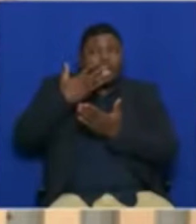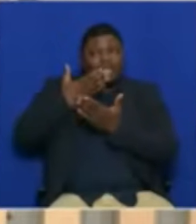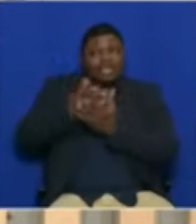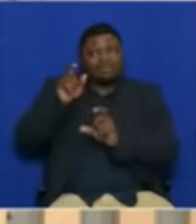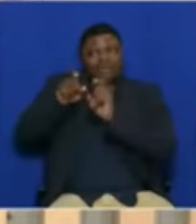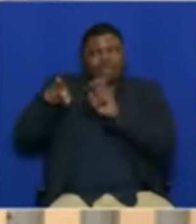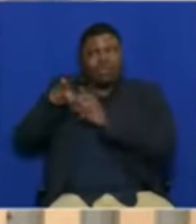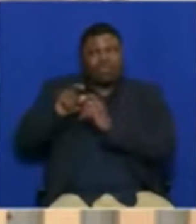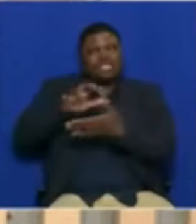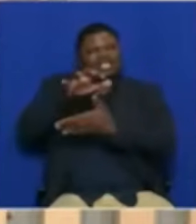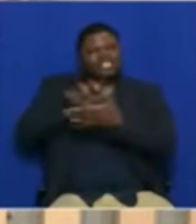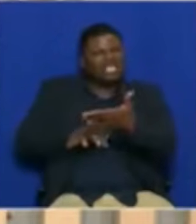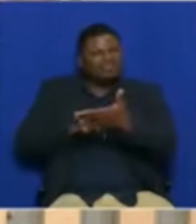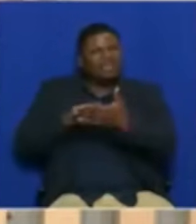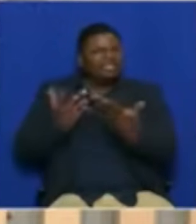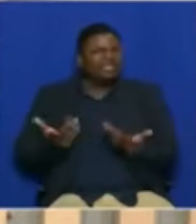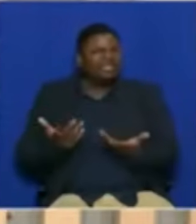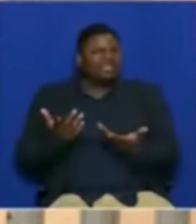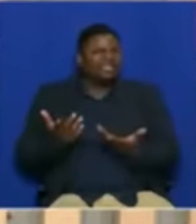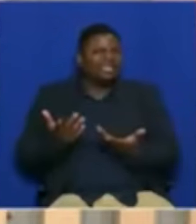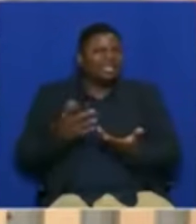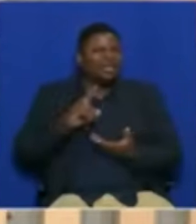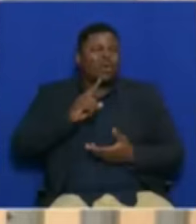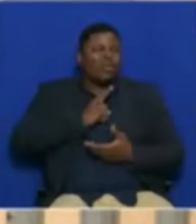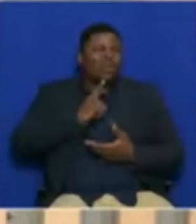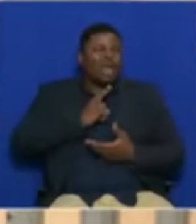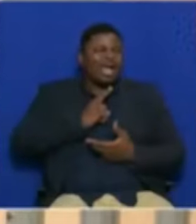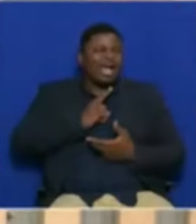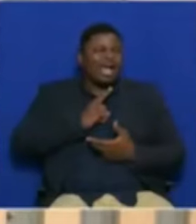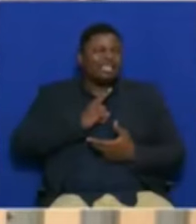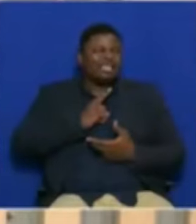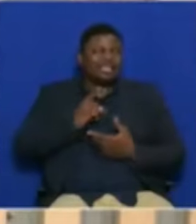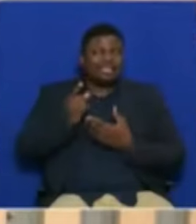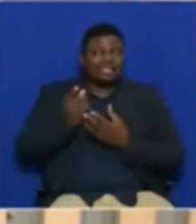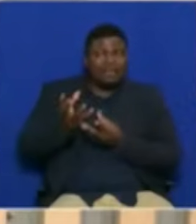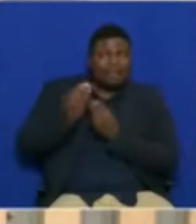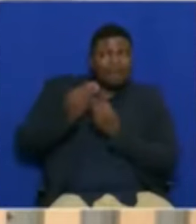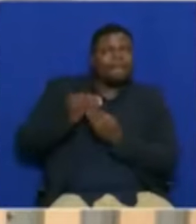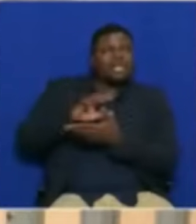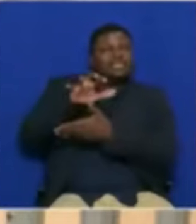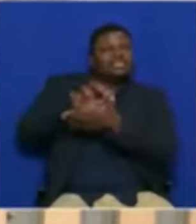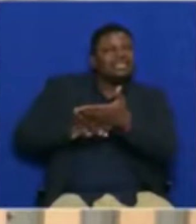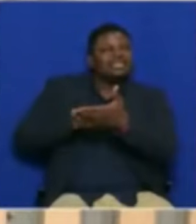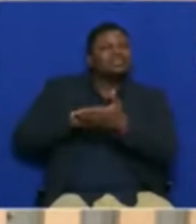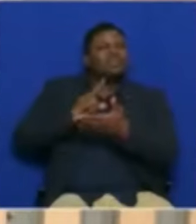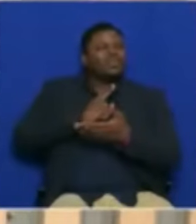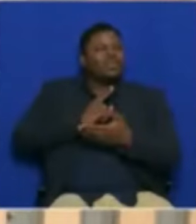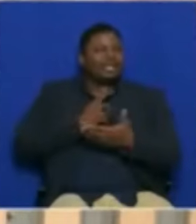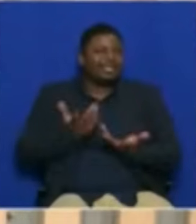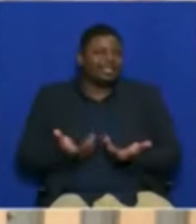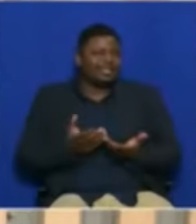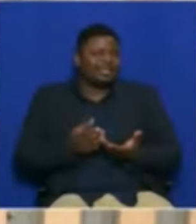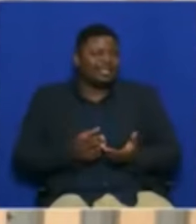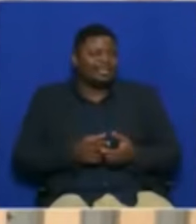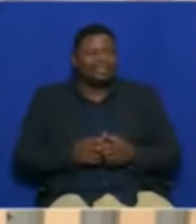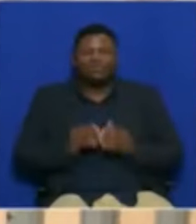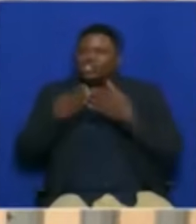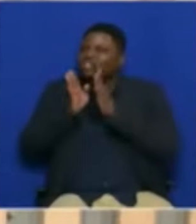No, just general, it's a general question. You are an investigator, you end up with witness statements,